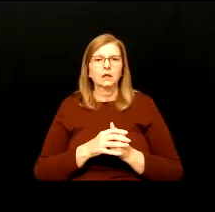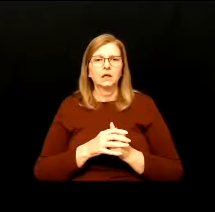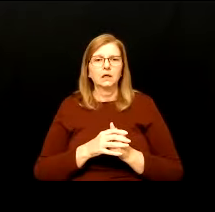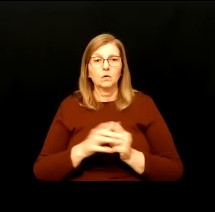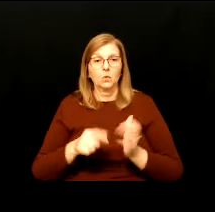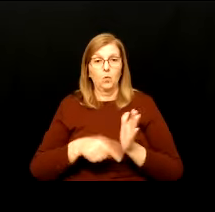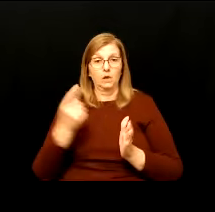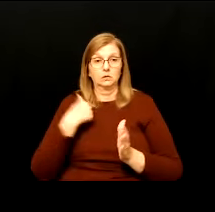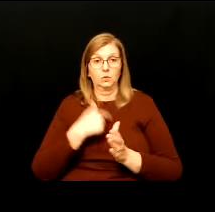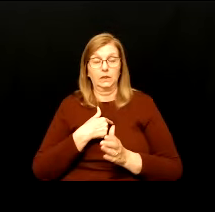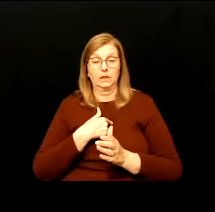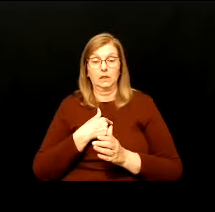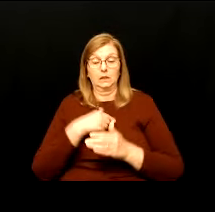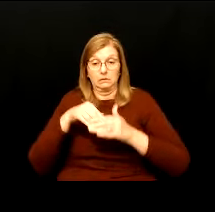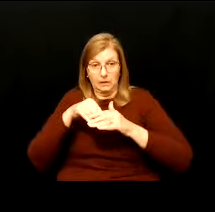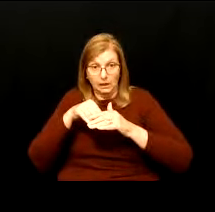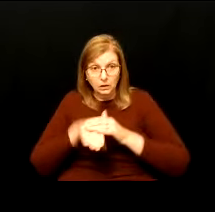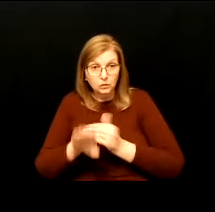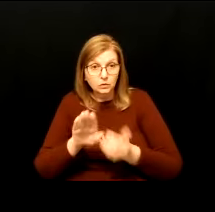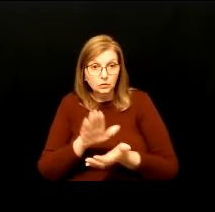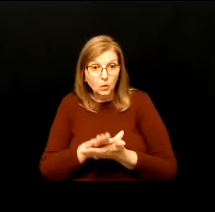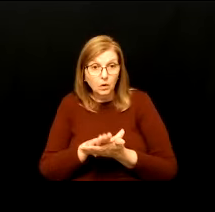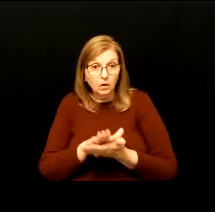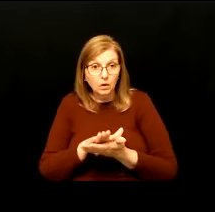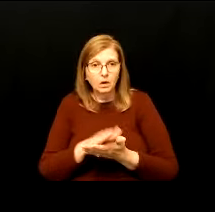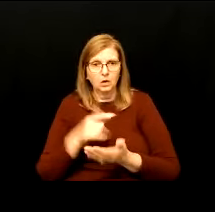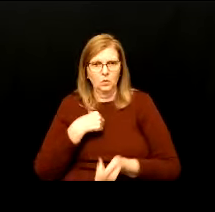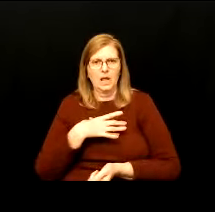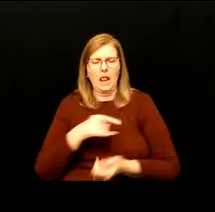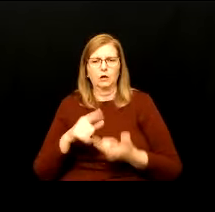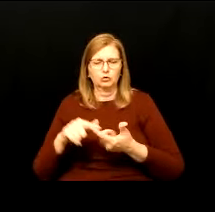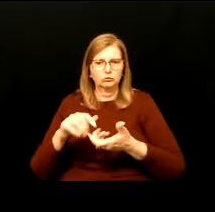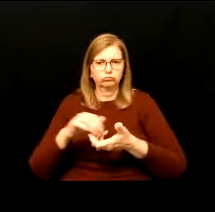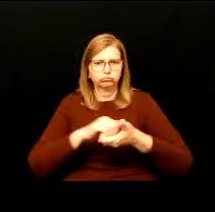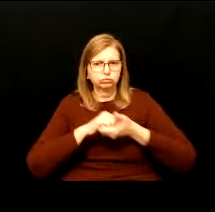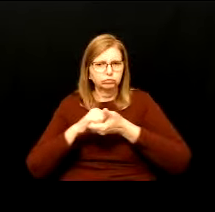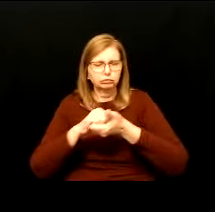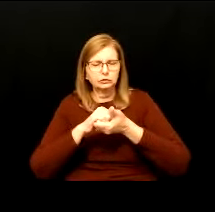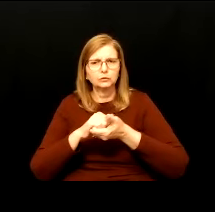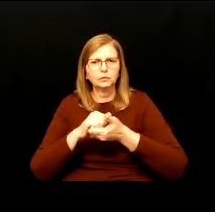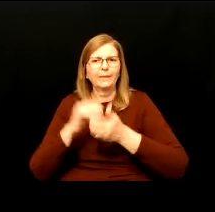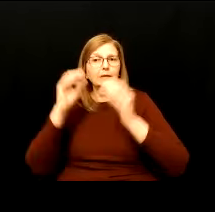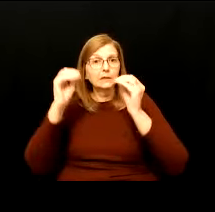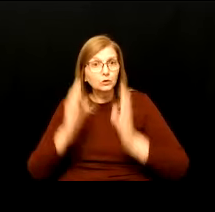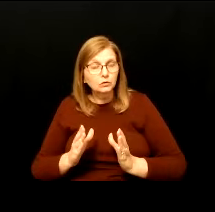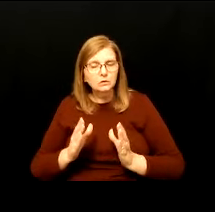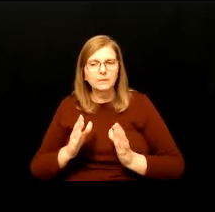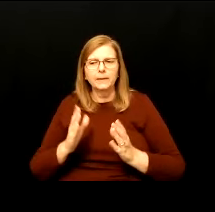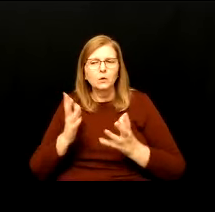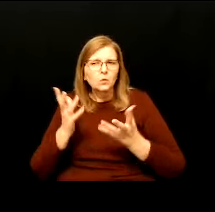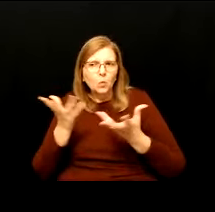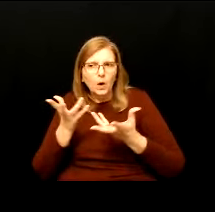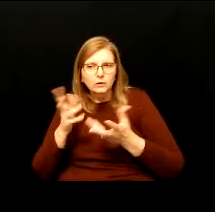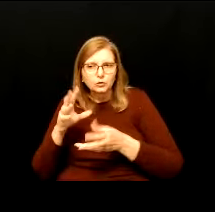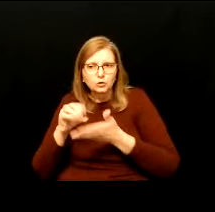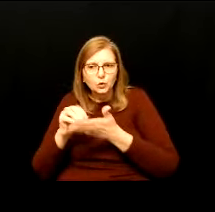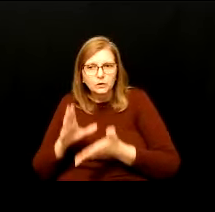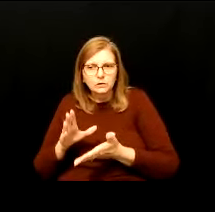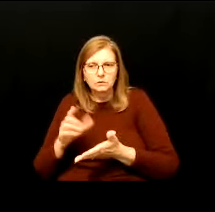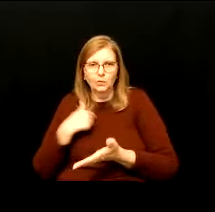Once we get into a school, we like to collaborate with teachers as far as what students